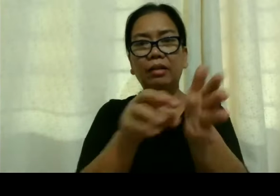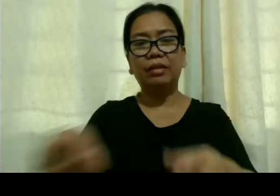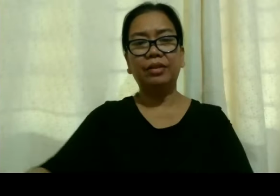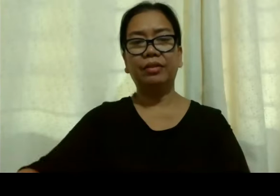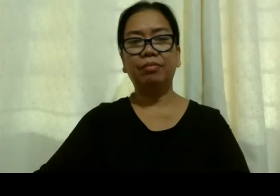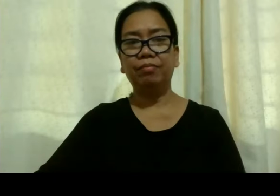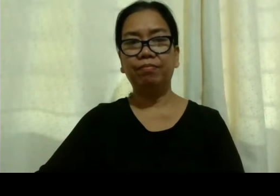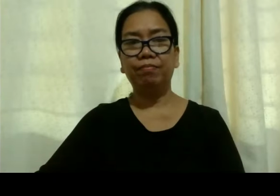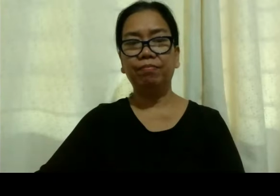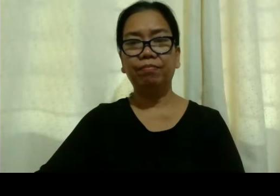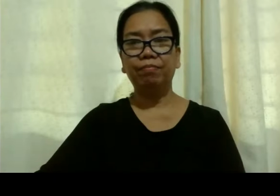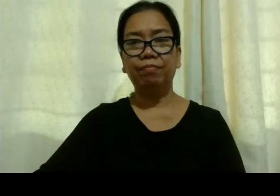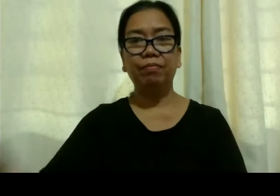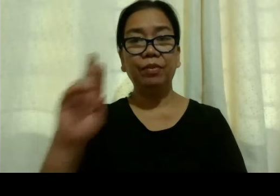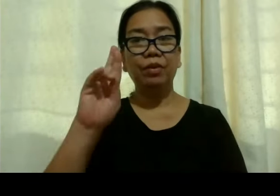attract.